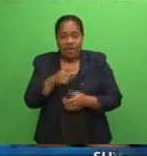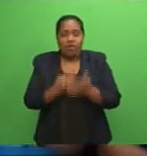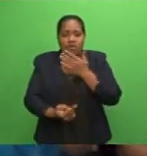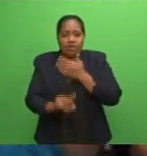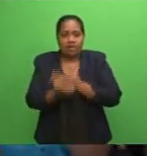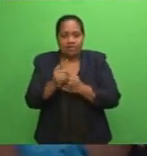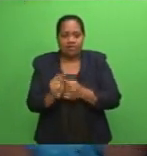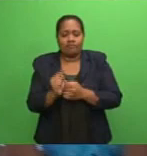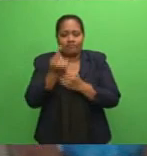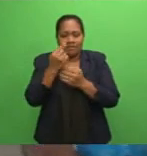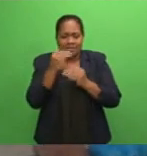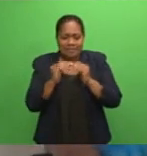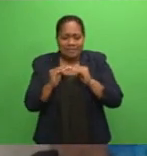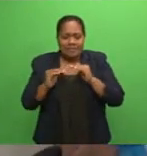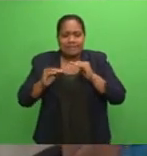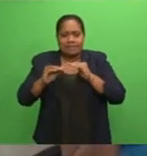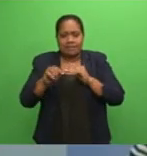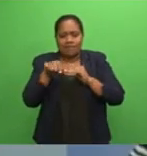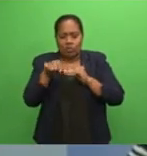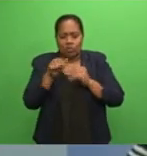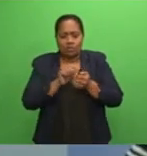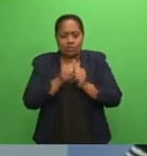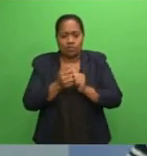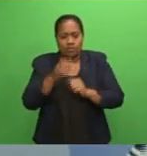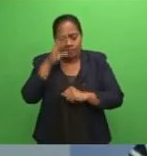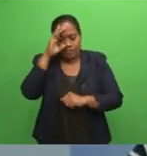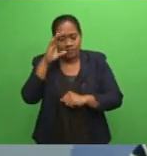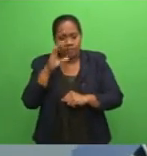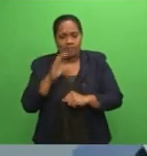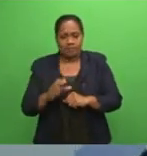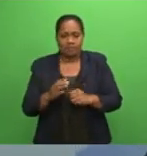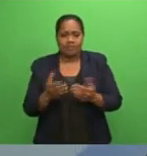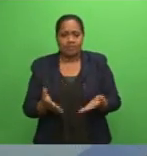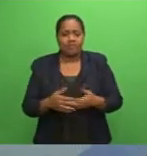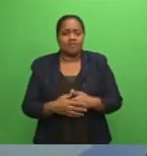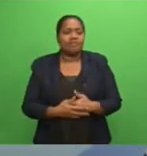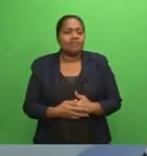safer sport in the country. This is only the beginning.